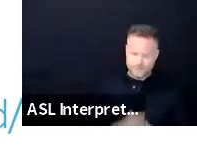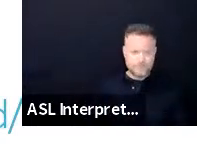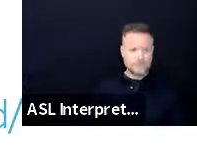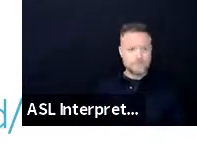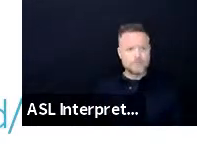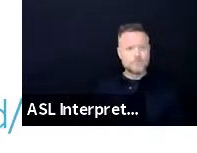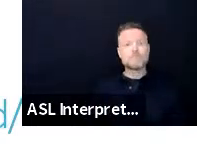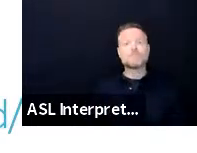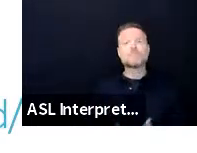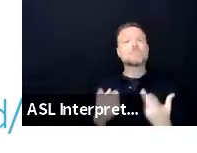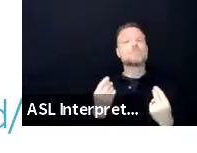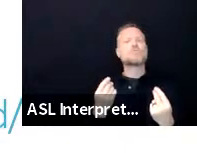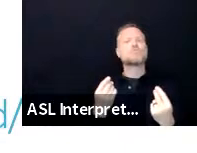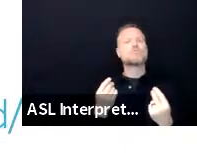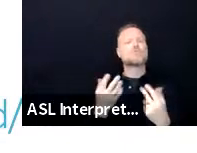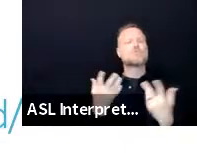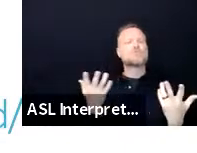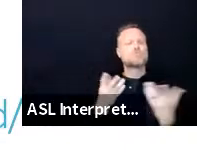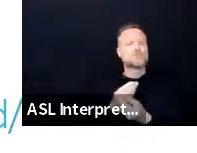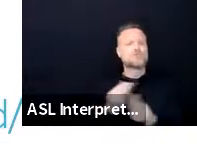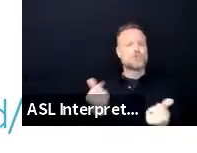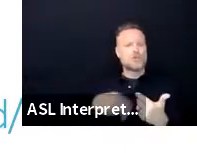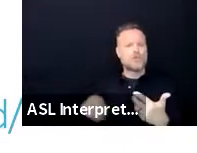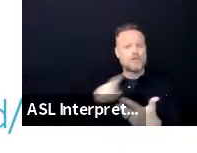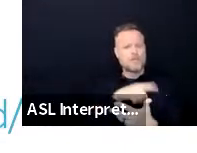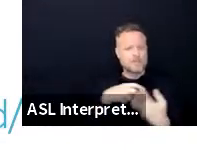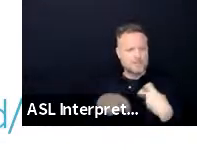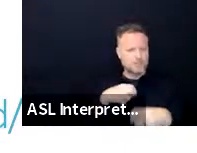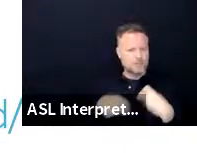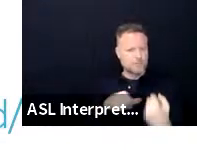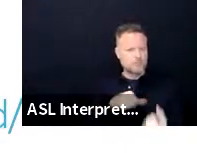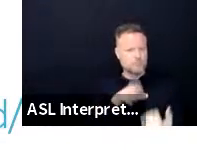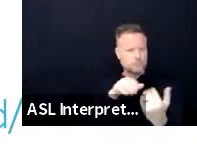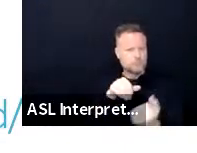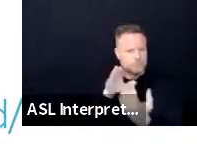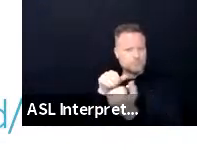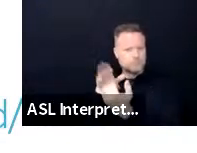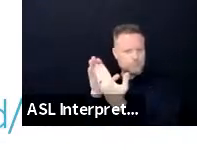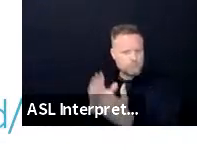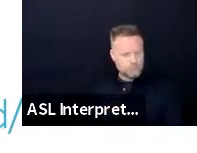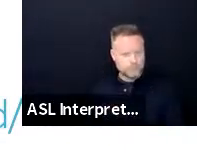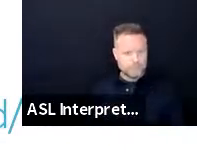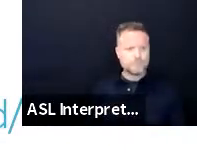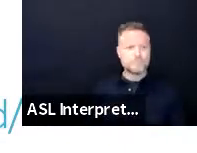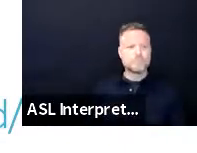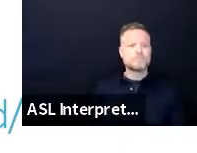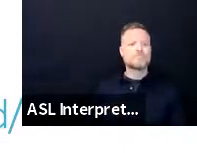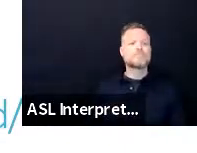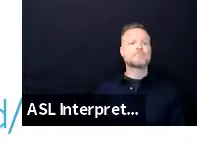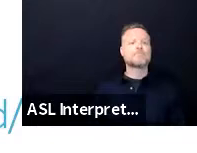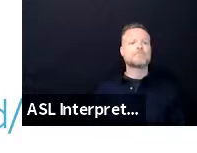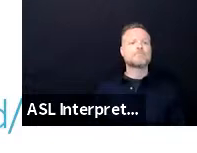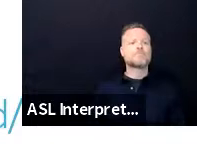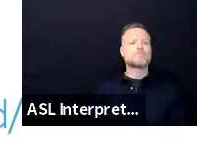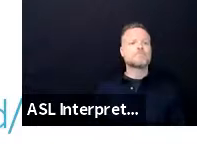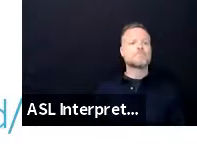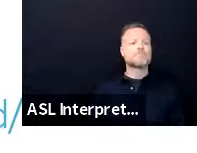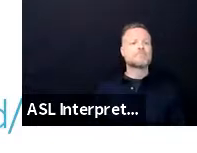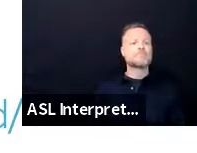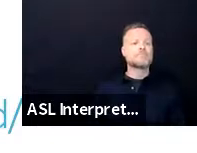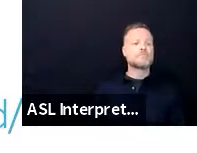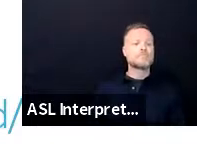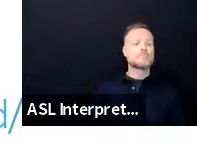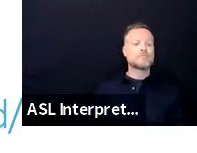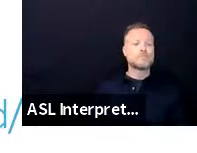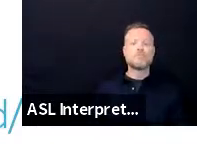approaches we've taken to solve issues that the Latino community has brought up was Kansas Al Dia, which is